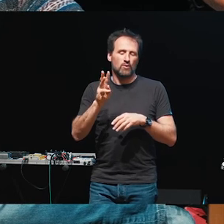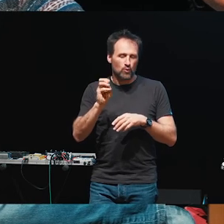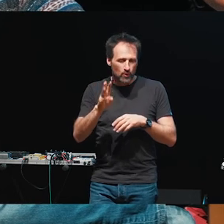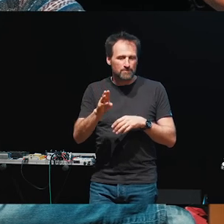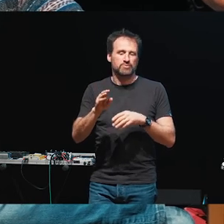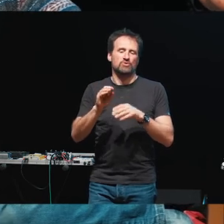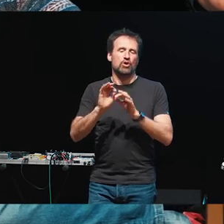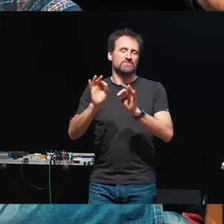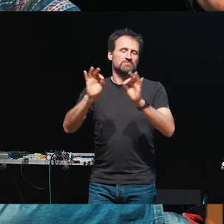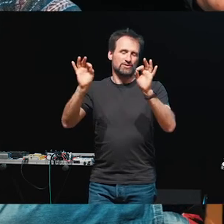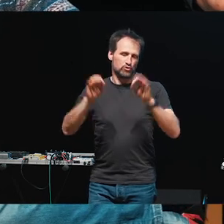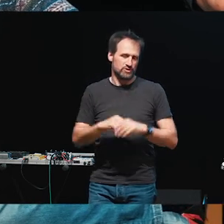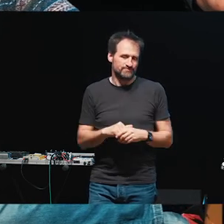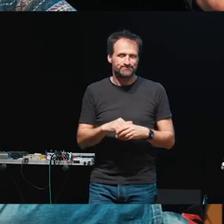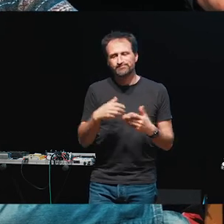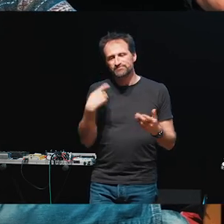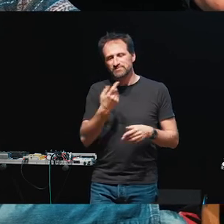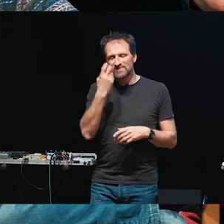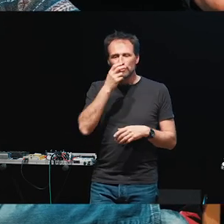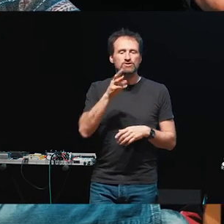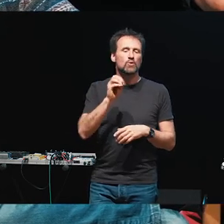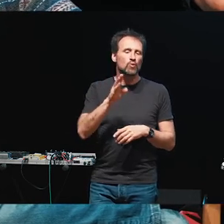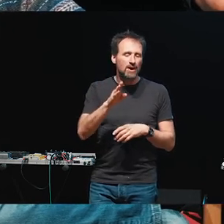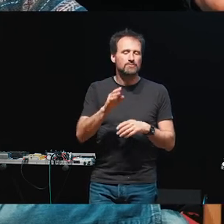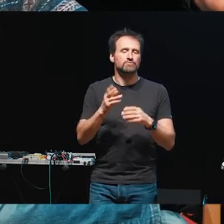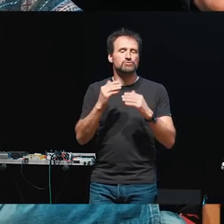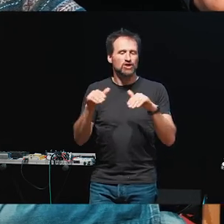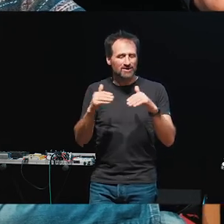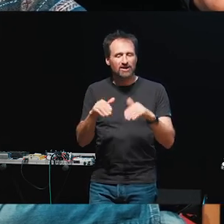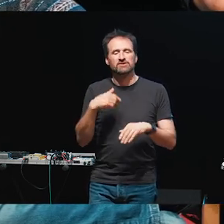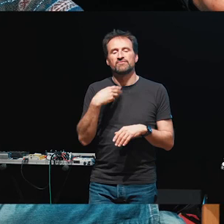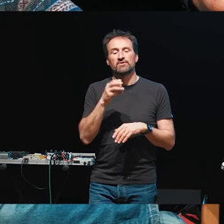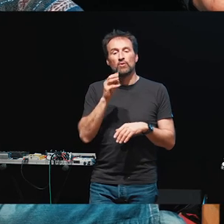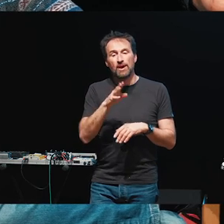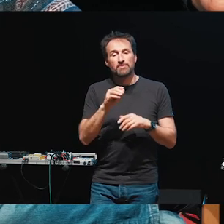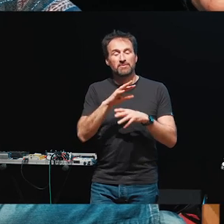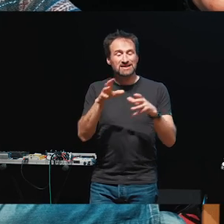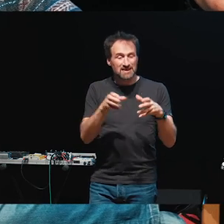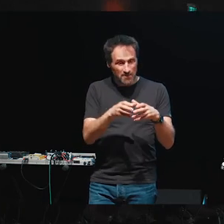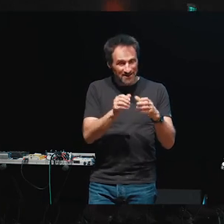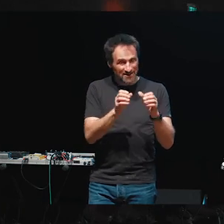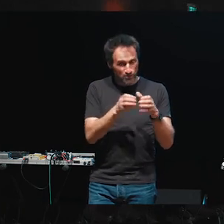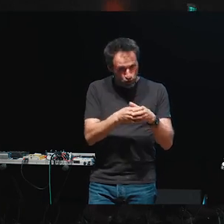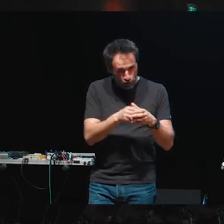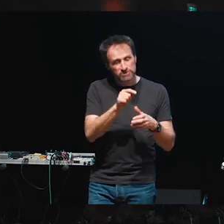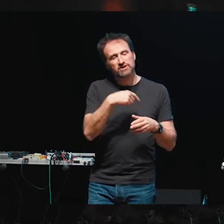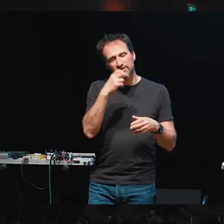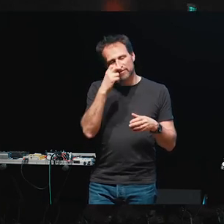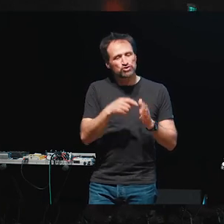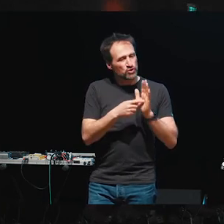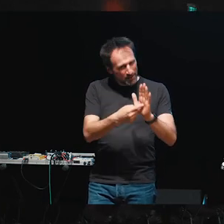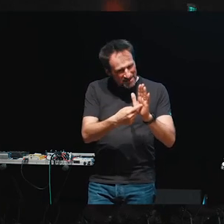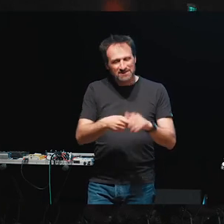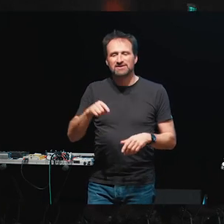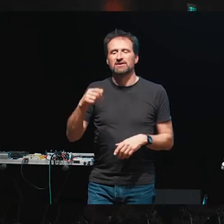web standards, and we're trying to follow, if there's agreement on WebAssembly modules, we're trying to implement this, and HTML modules, CSS